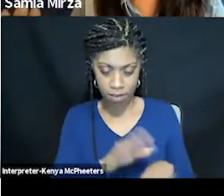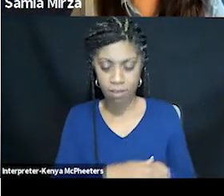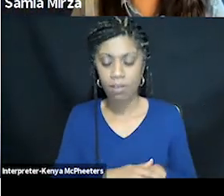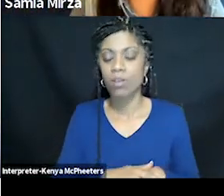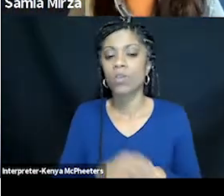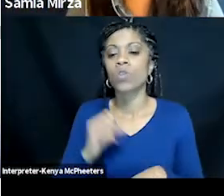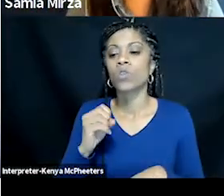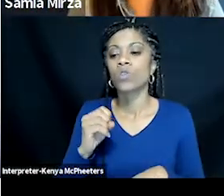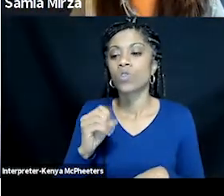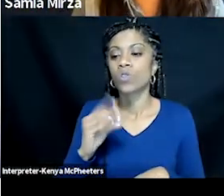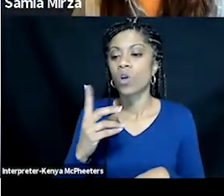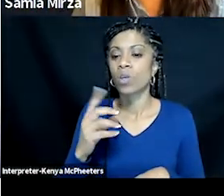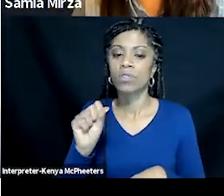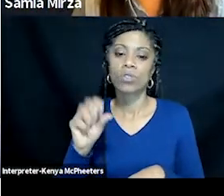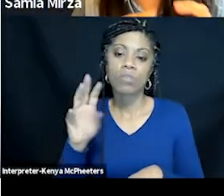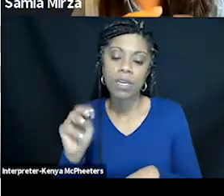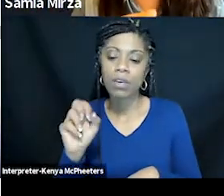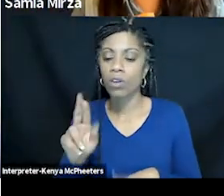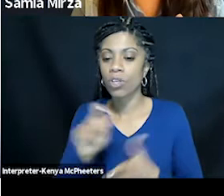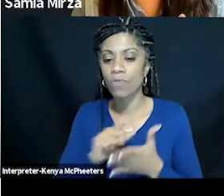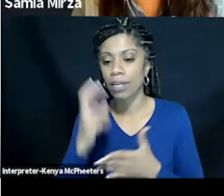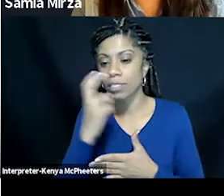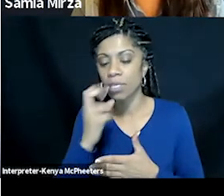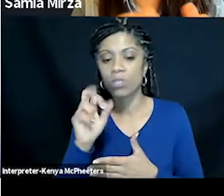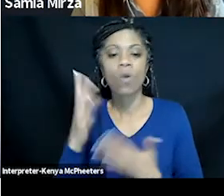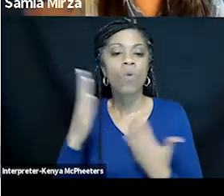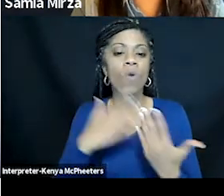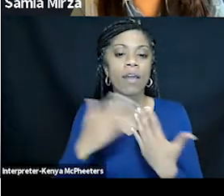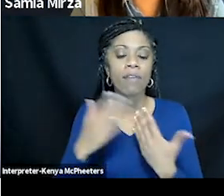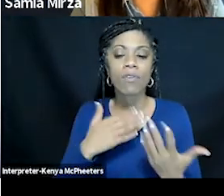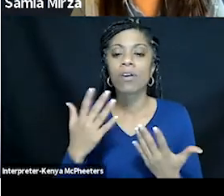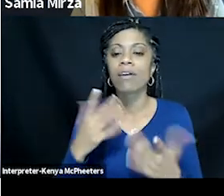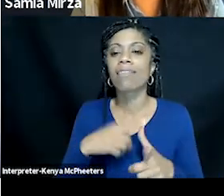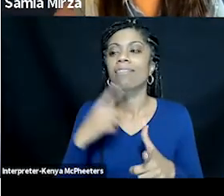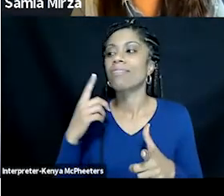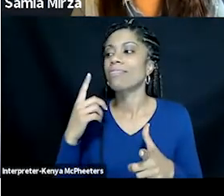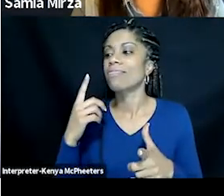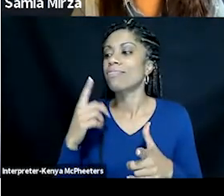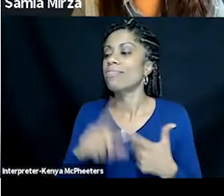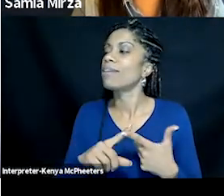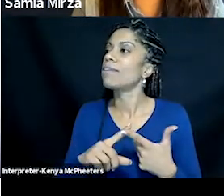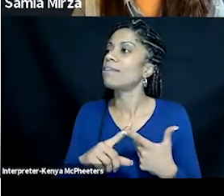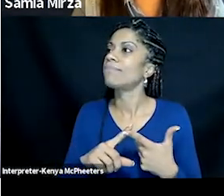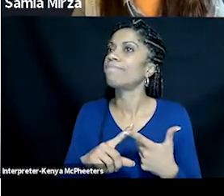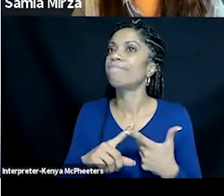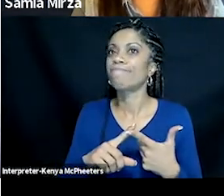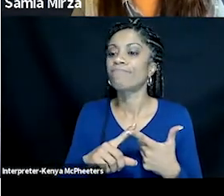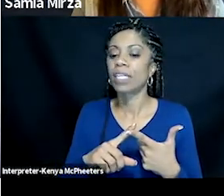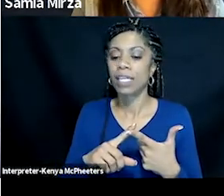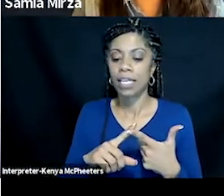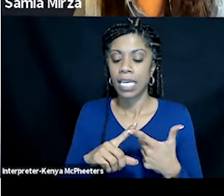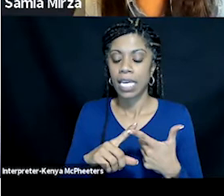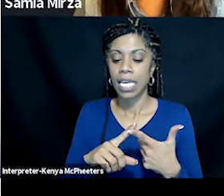statement or even social media, it's a cue to the field about how we're supposed to be talking about the